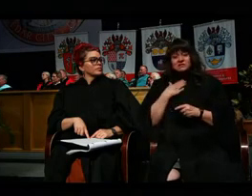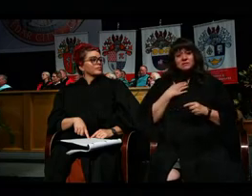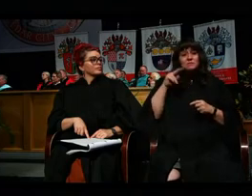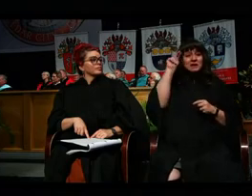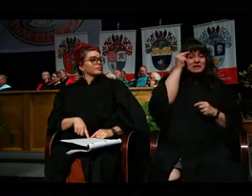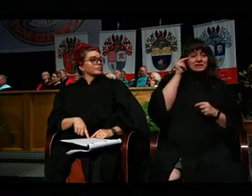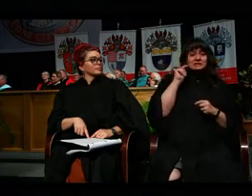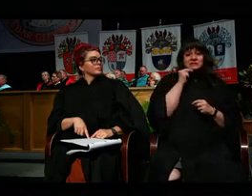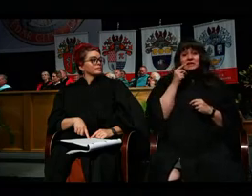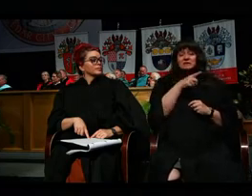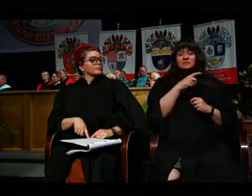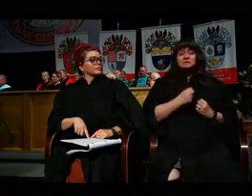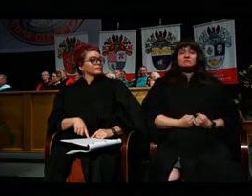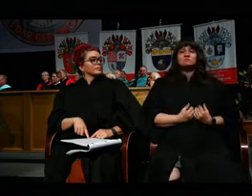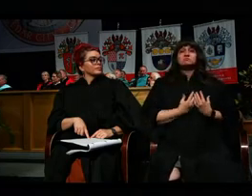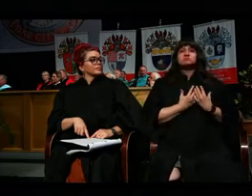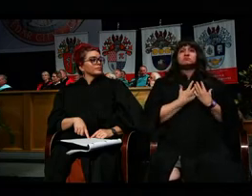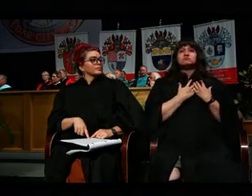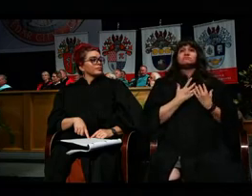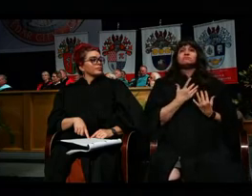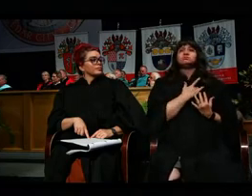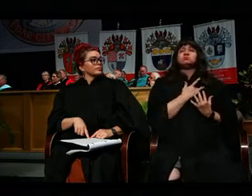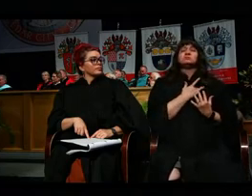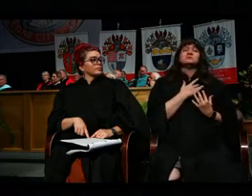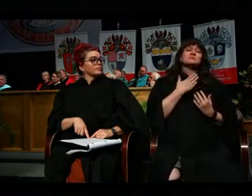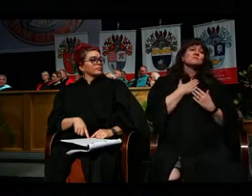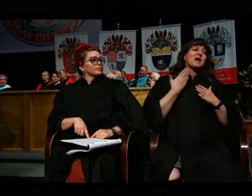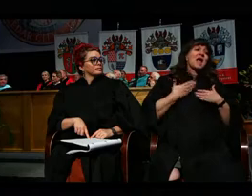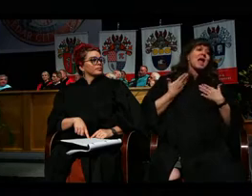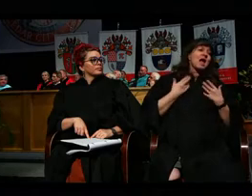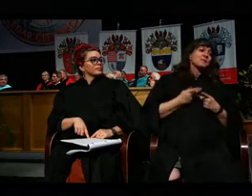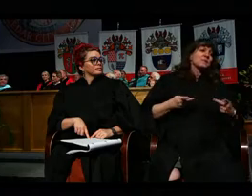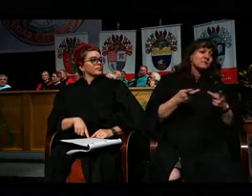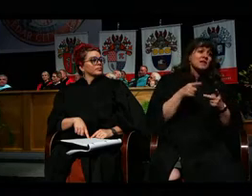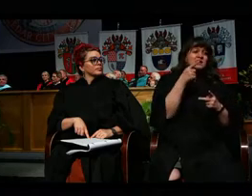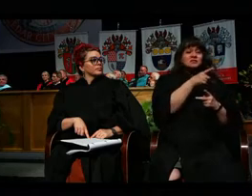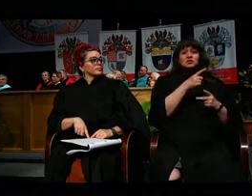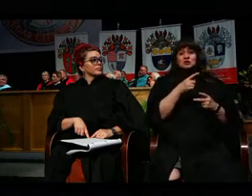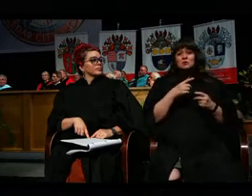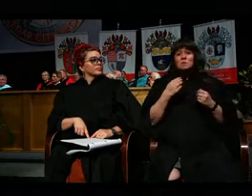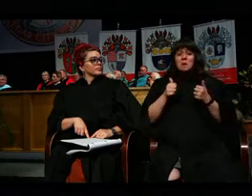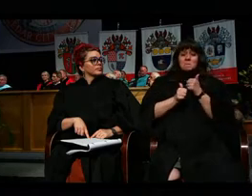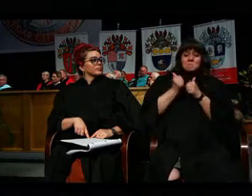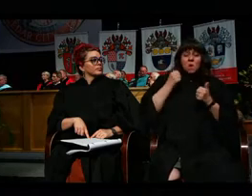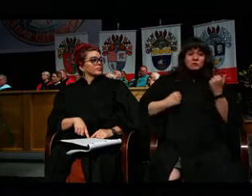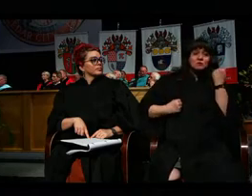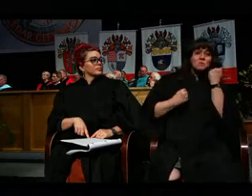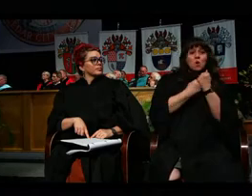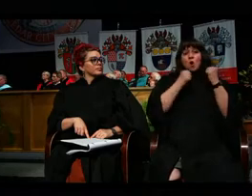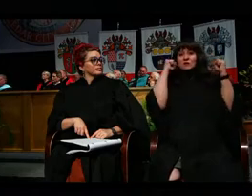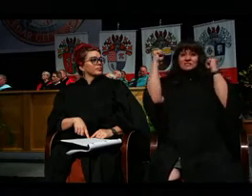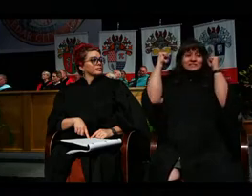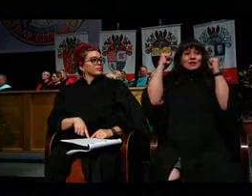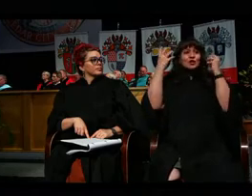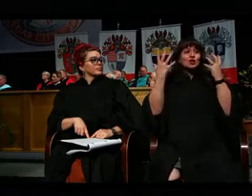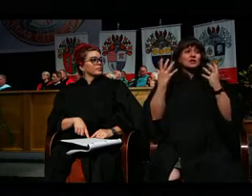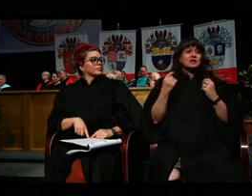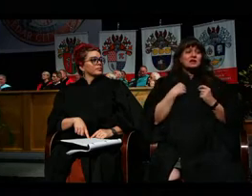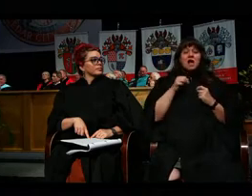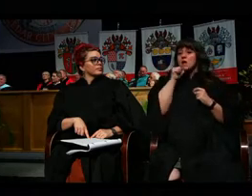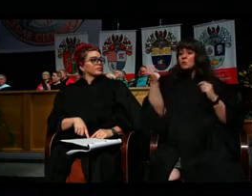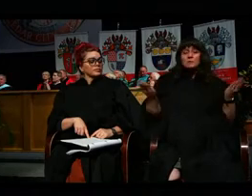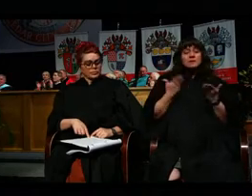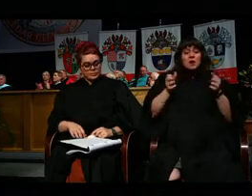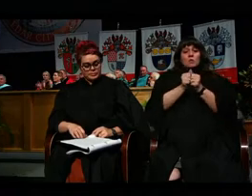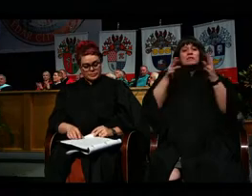fill my heart and you are my happy place. You're my biggest cheerleaders and I wouldn't be here without your love and support. Thank